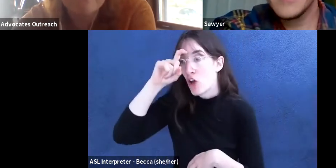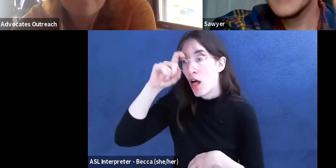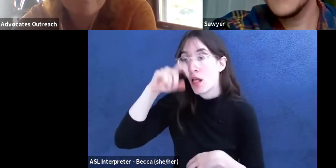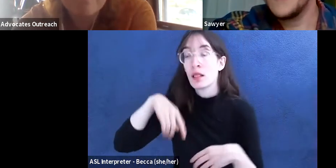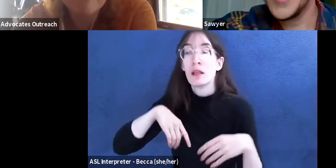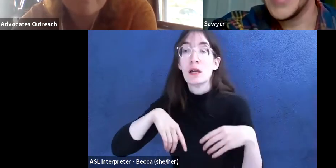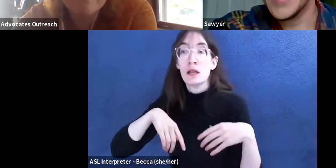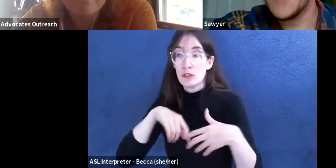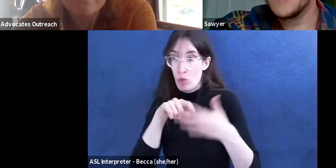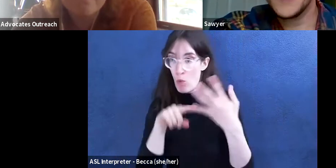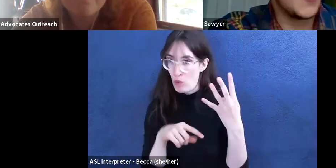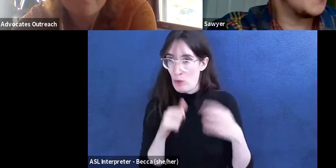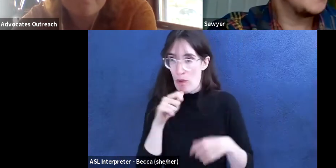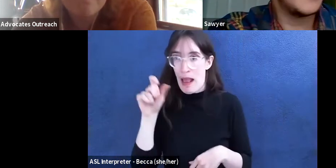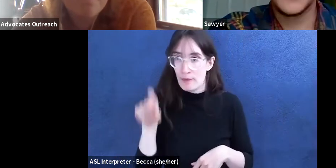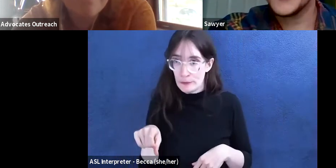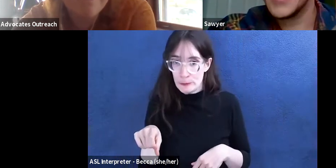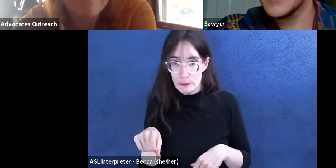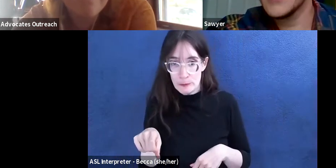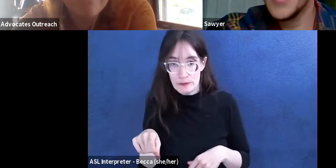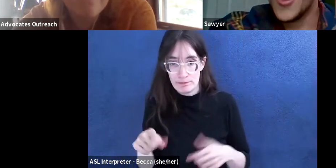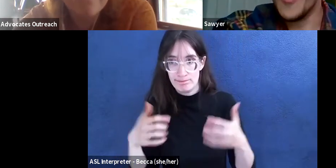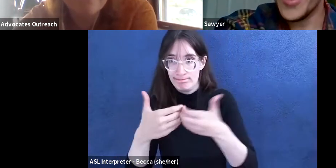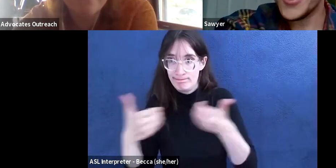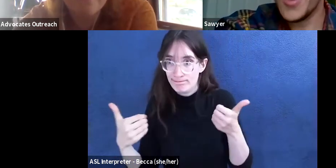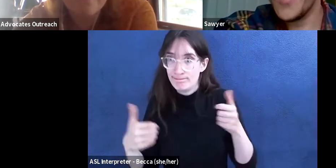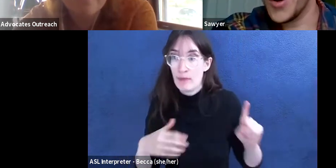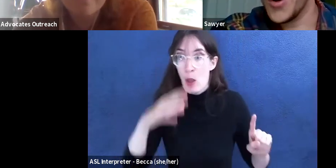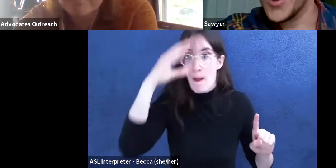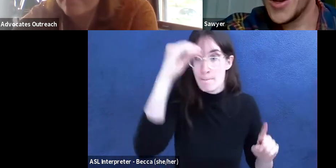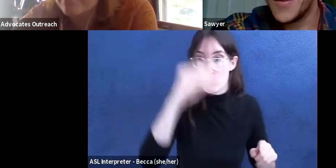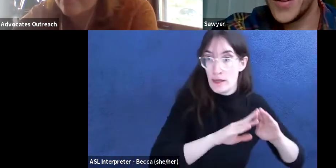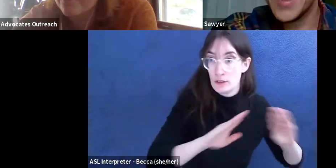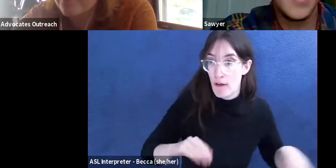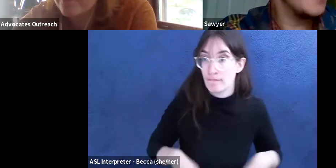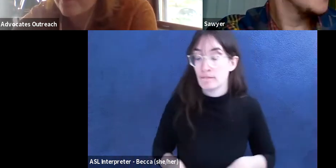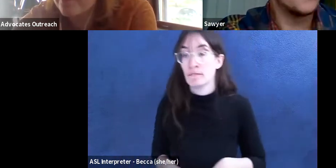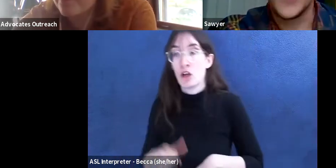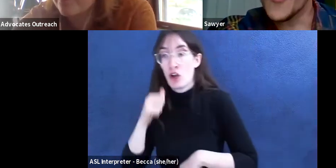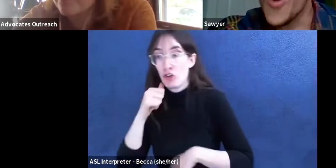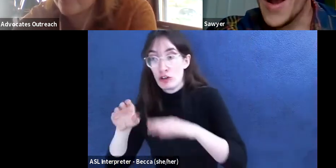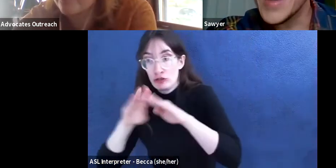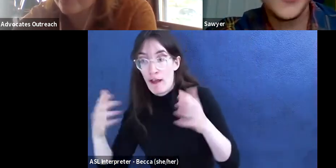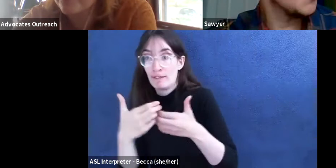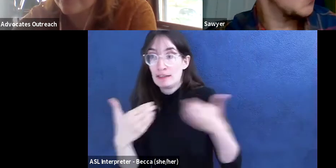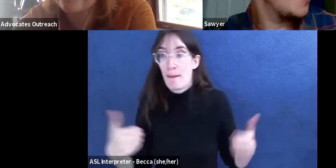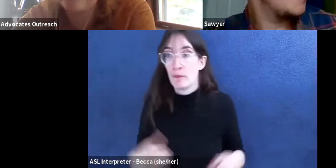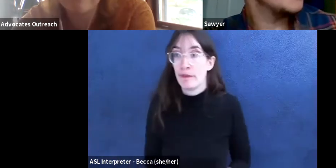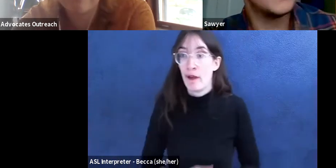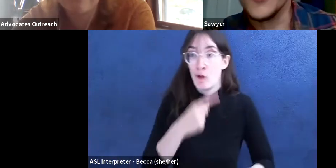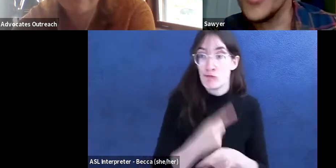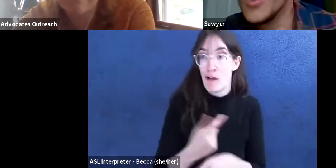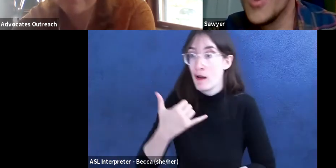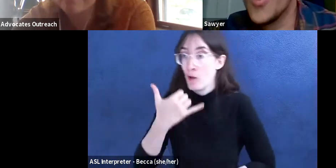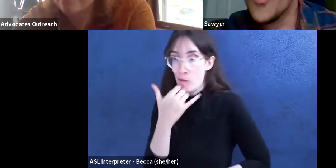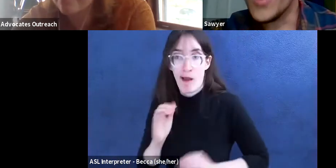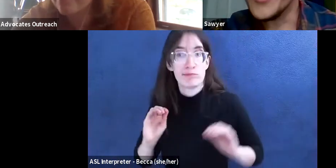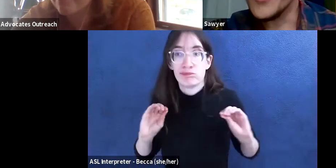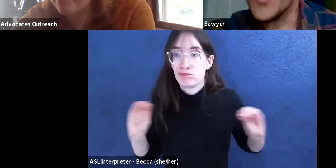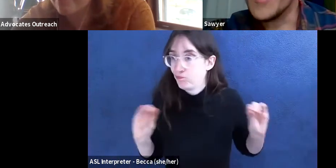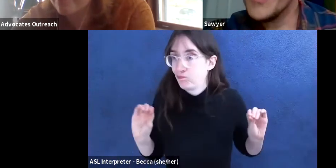Who Are You? A Kid's Guide to Gender Identity is a cool one and can also be helpful for adults who want to understand